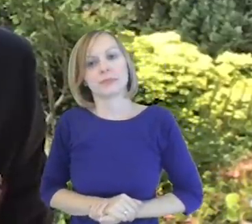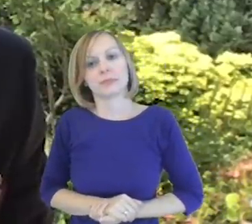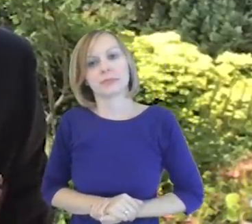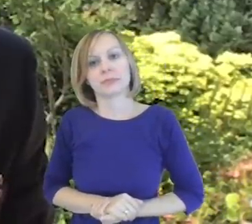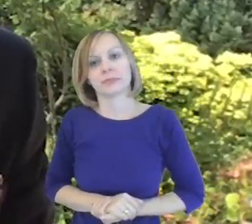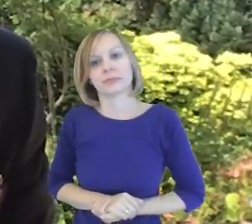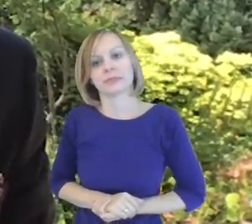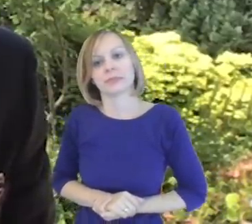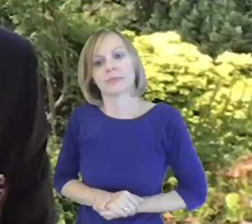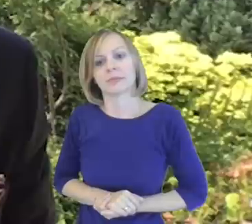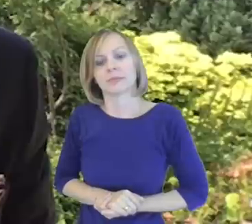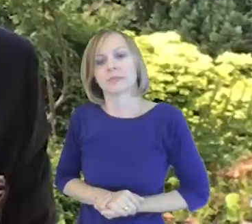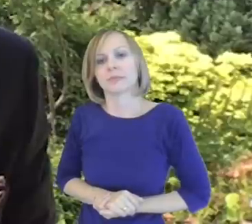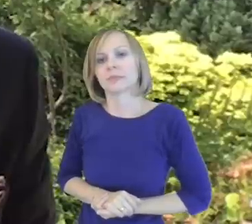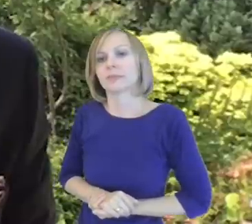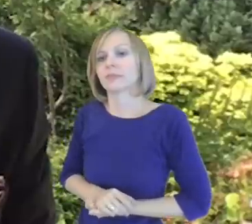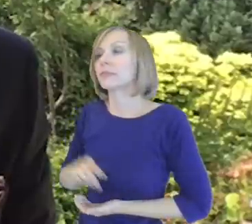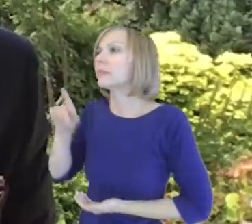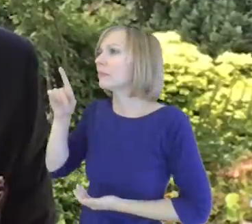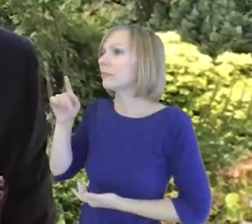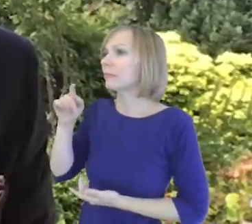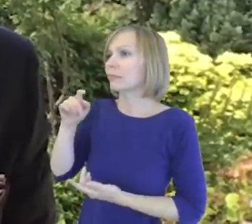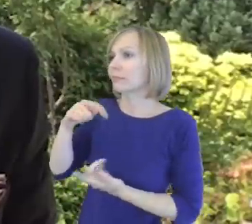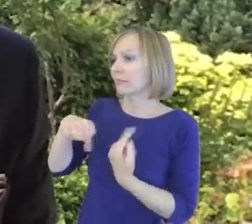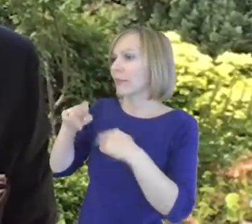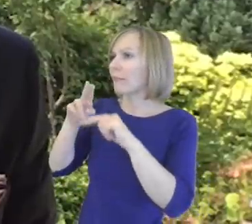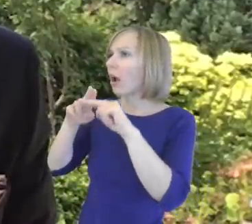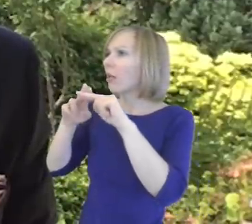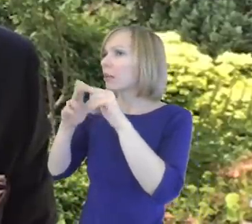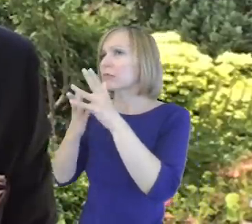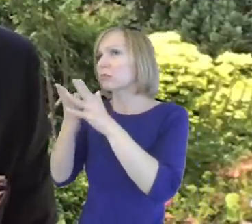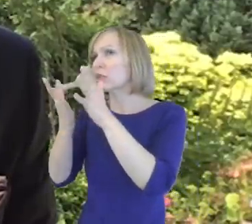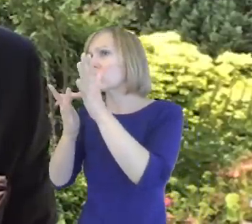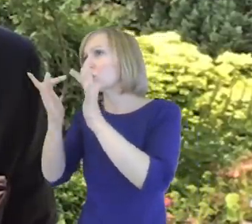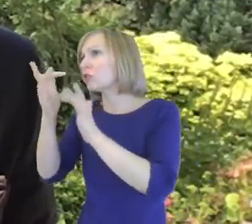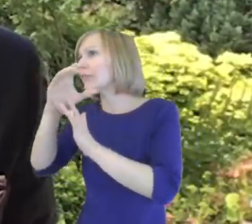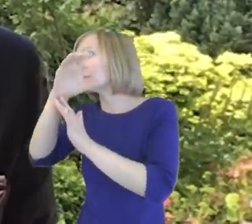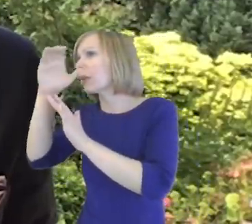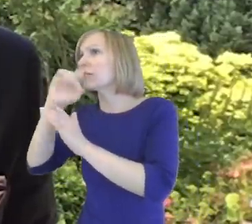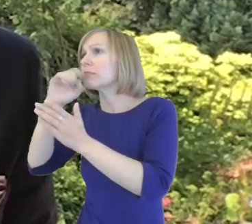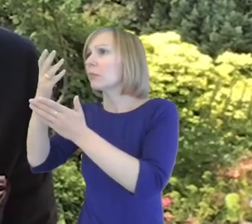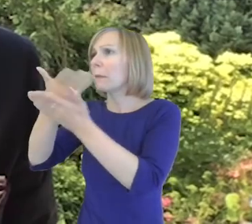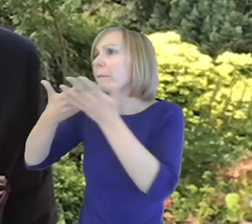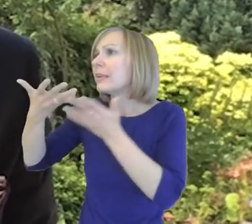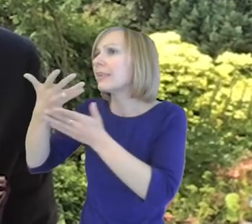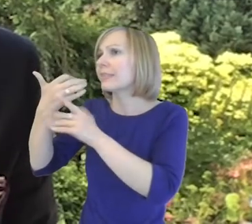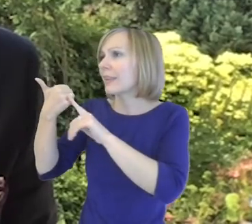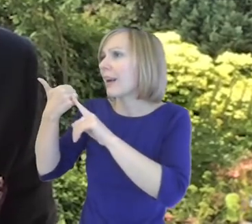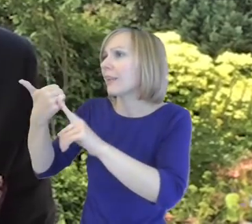Grant this, O Father, for Jesus Christ's sake, our only mediator and